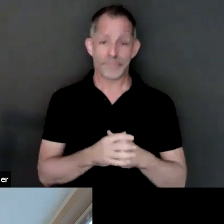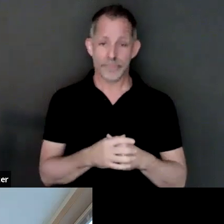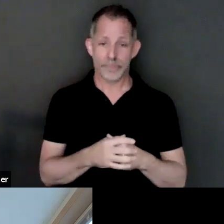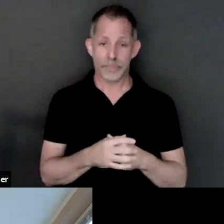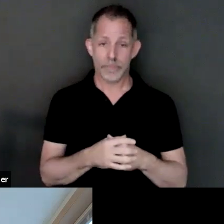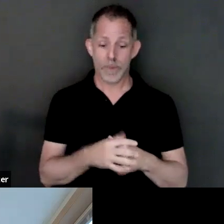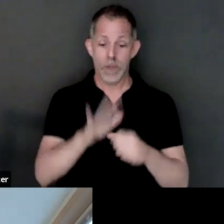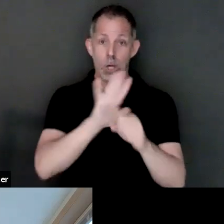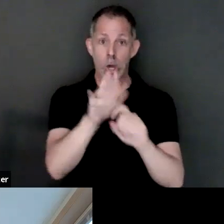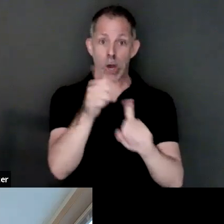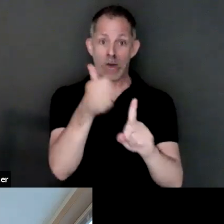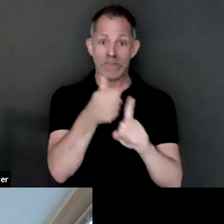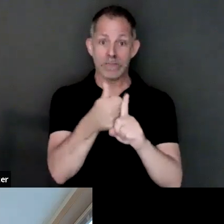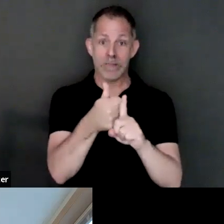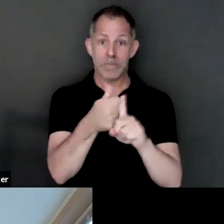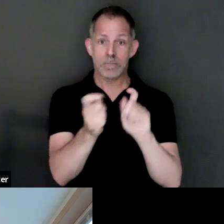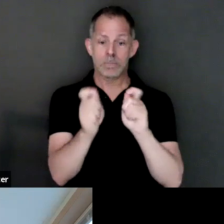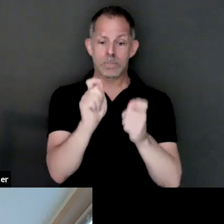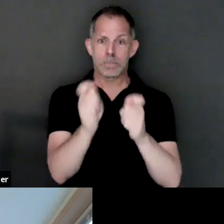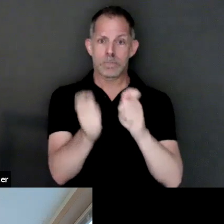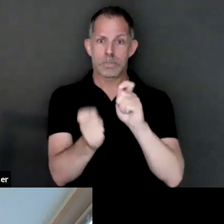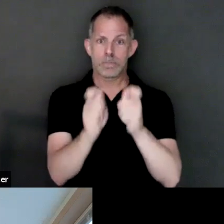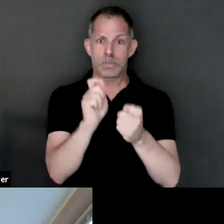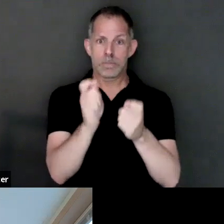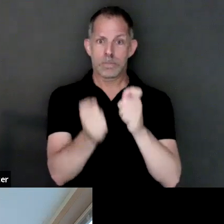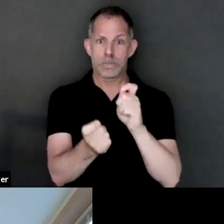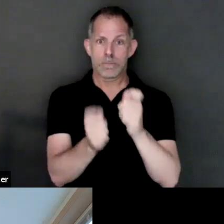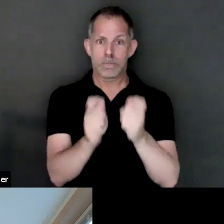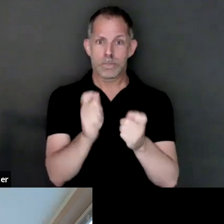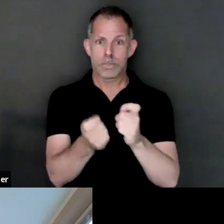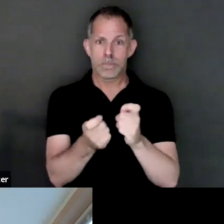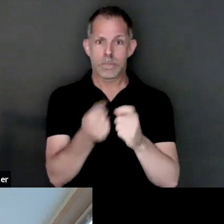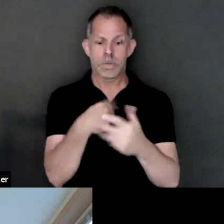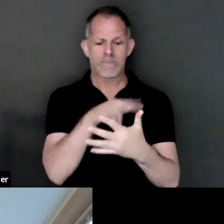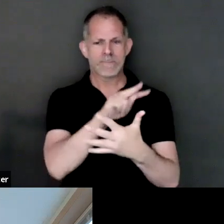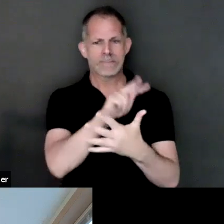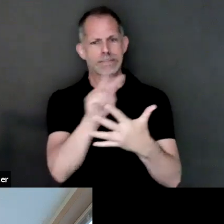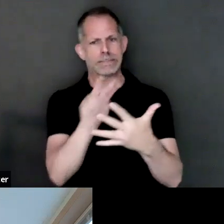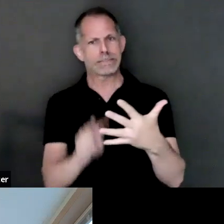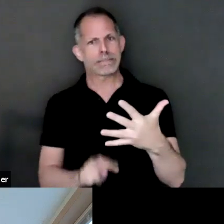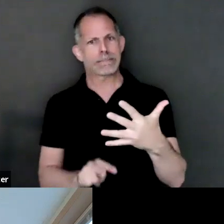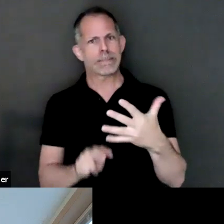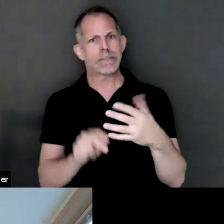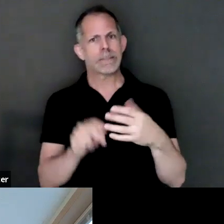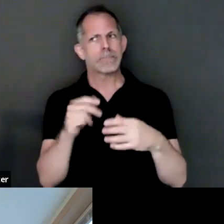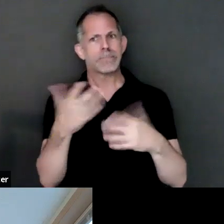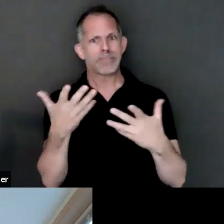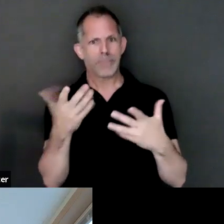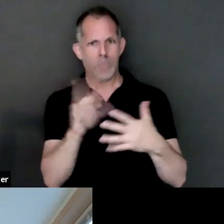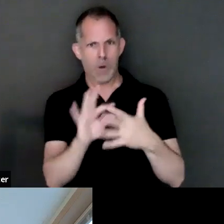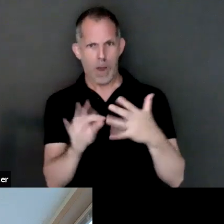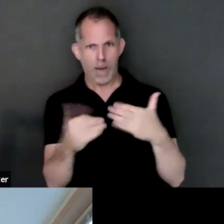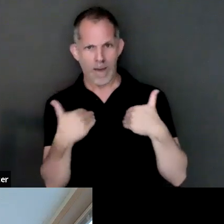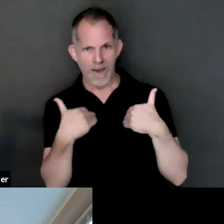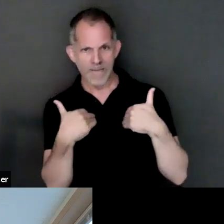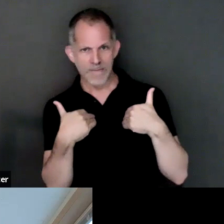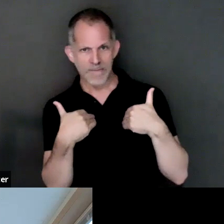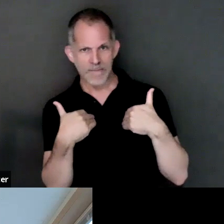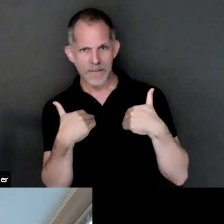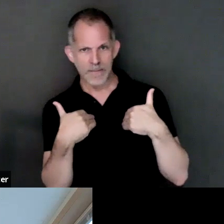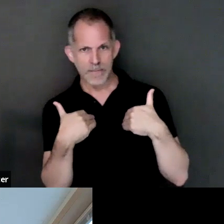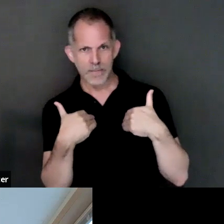our options are and what we need to do. That was true last year, and as we know, Delta virus has thrown some wrinkles in